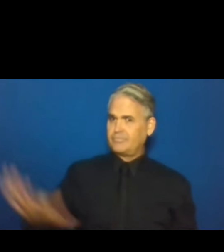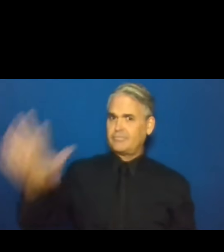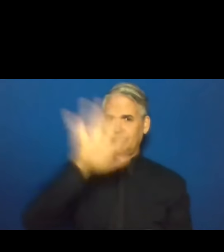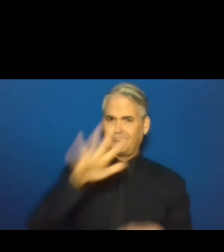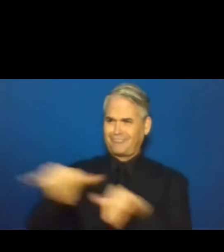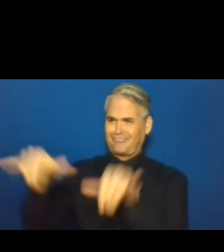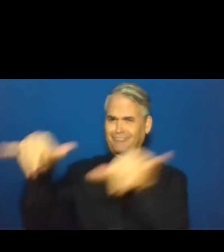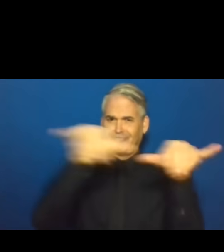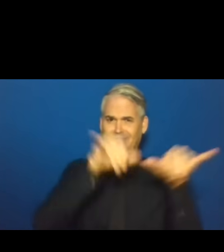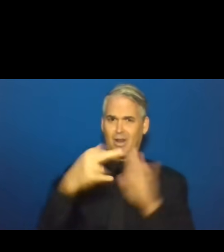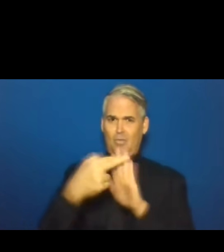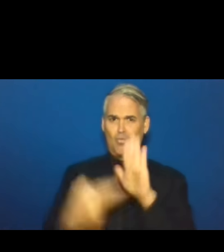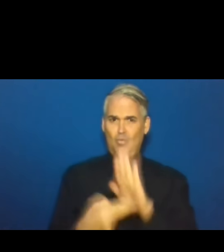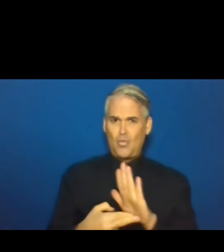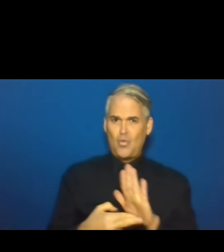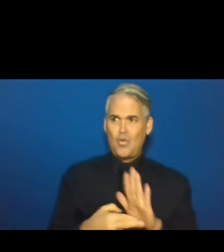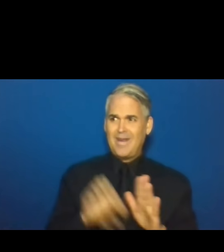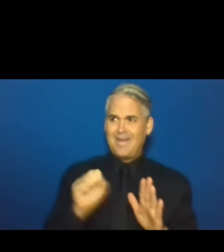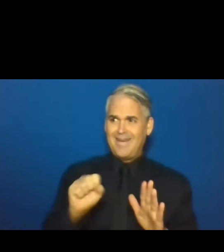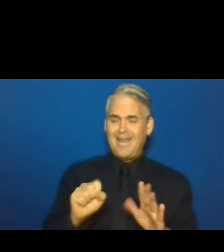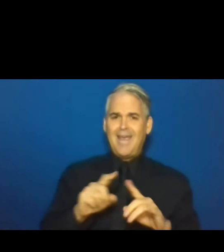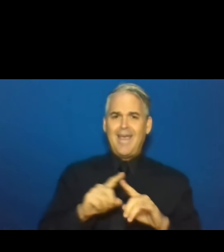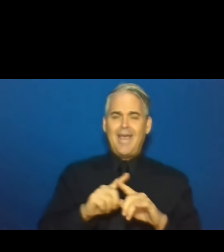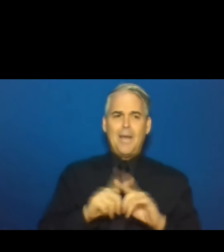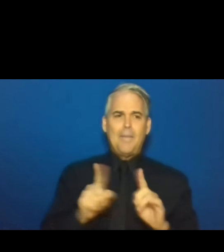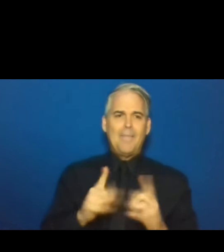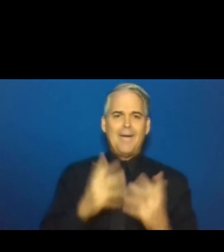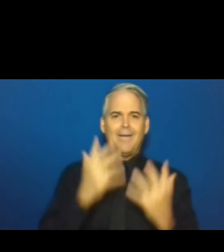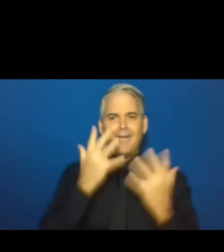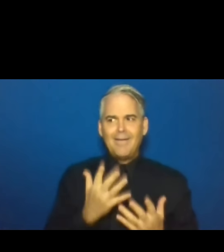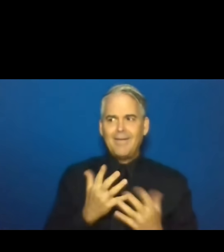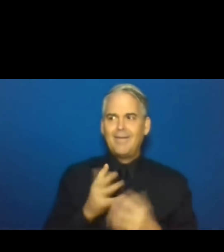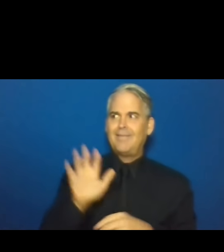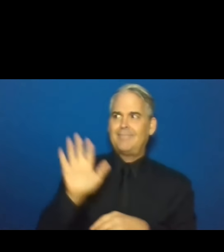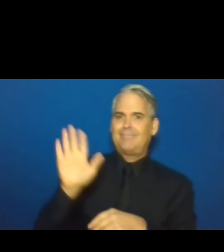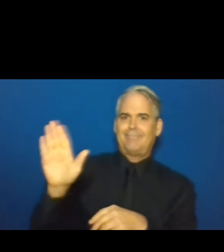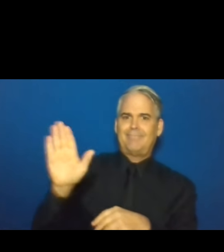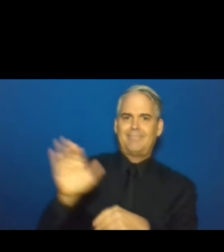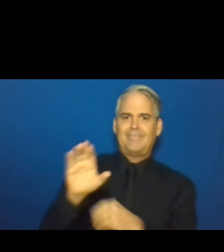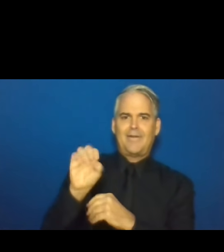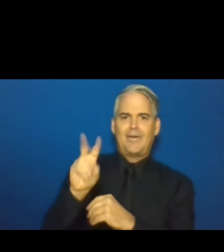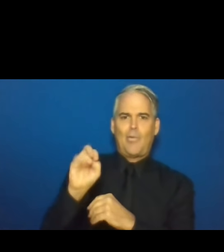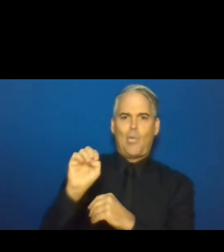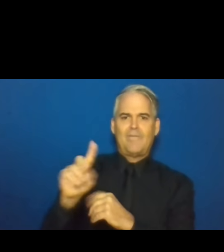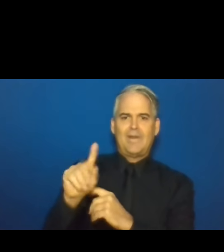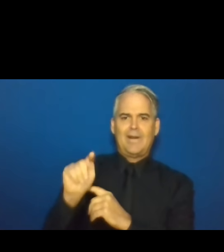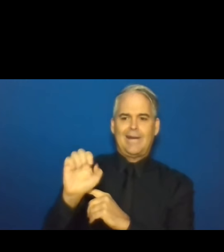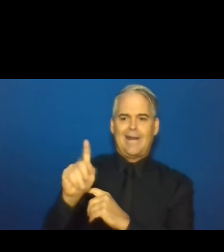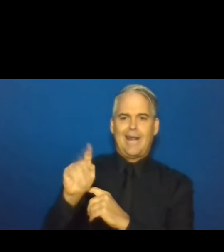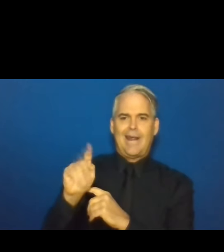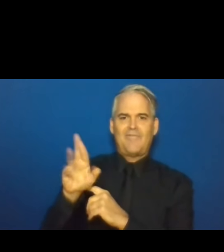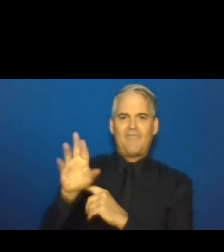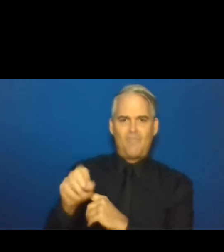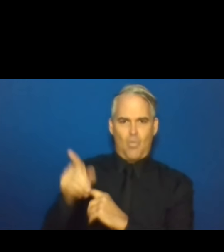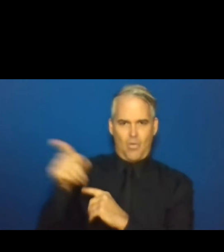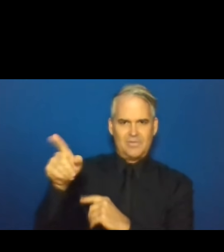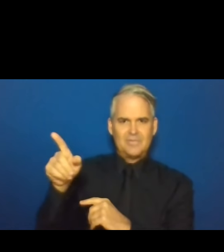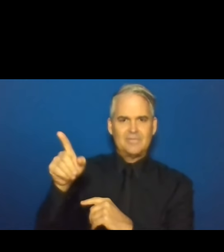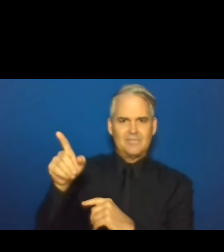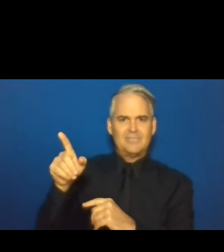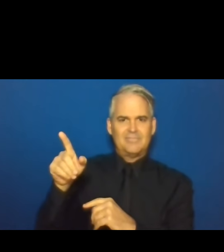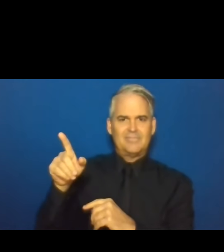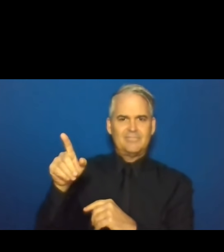Unfortunately, the task force, the COVID task force and the administration did not choose that avenue, and governors were left to